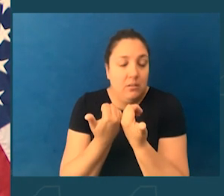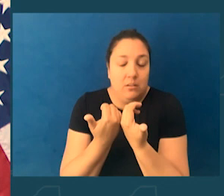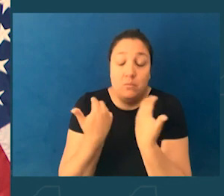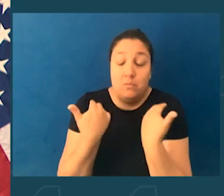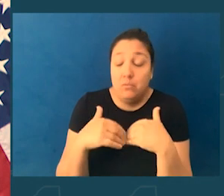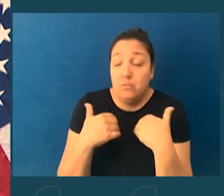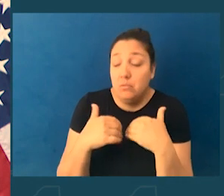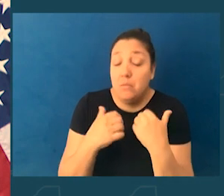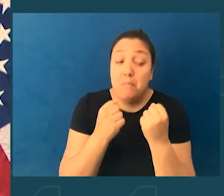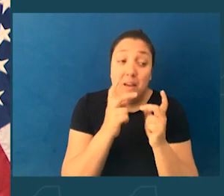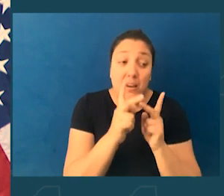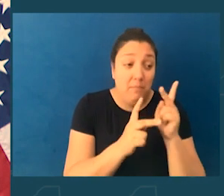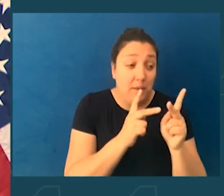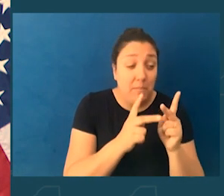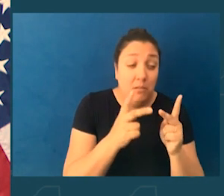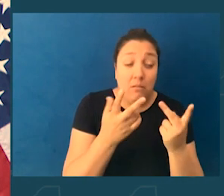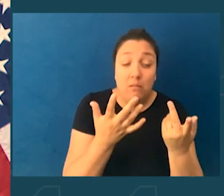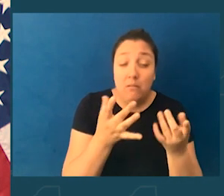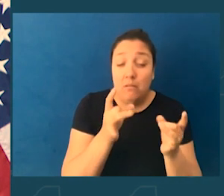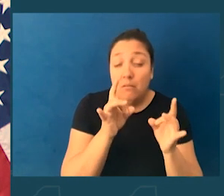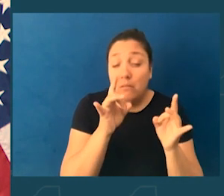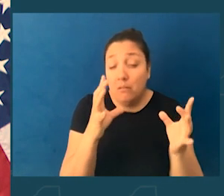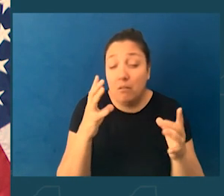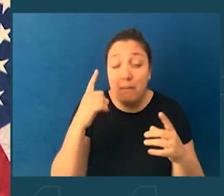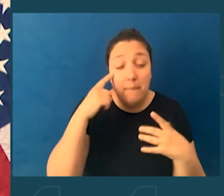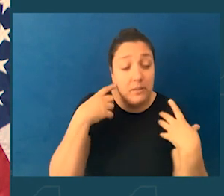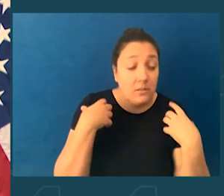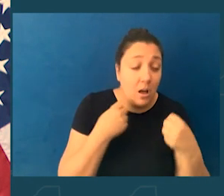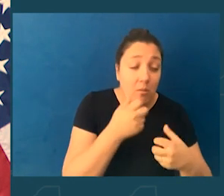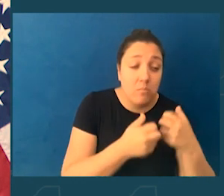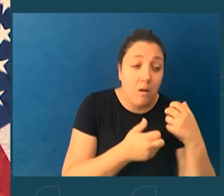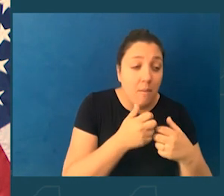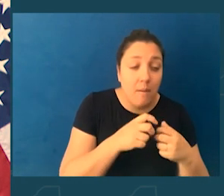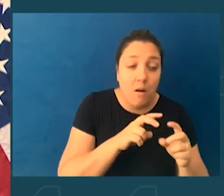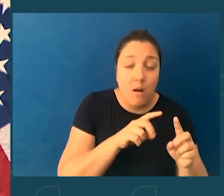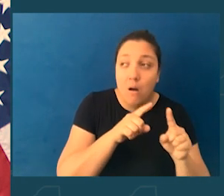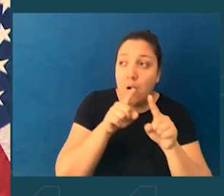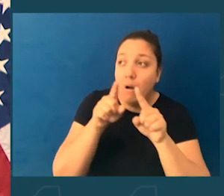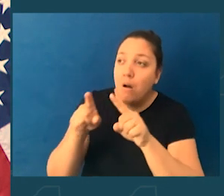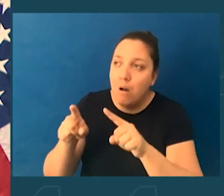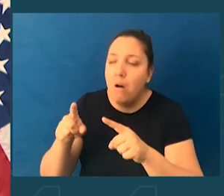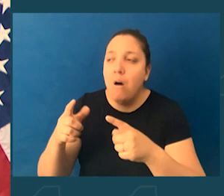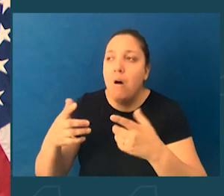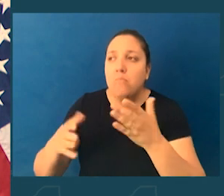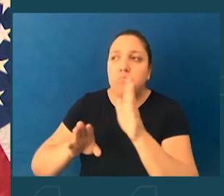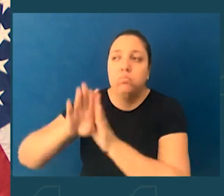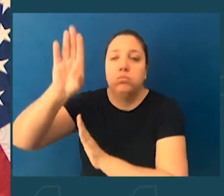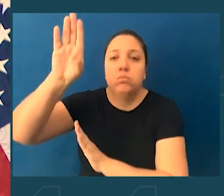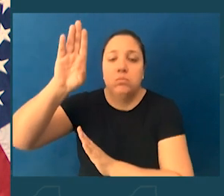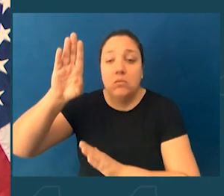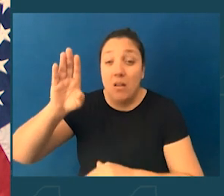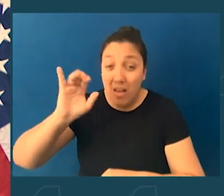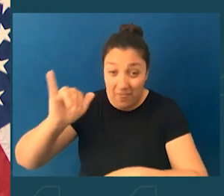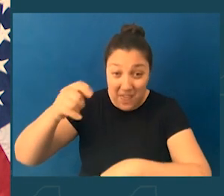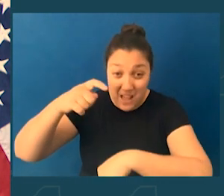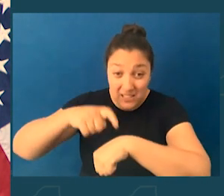darkness. For the first time, I shed tears of joy, tears of